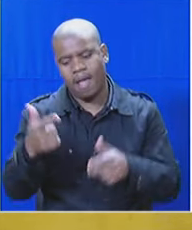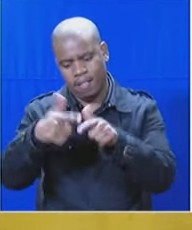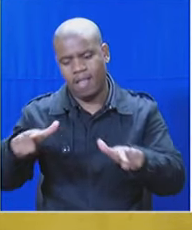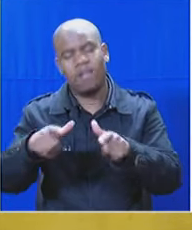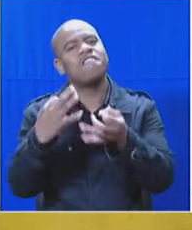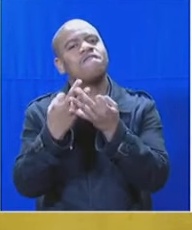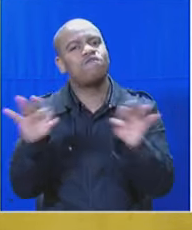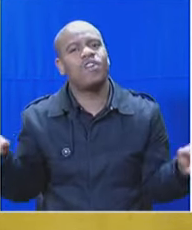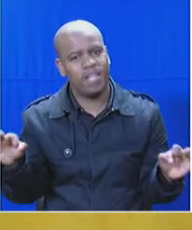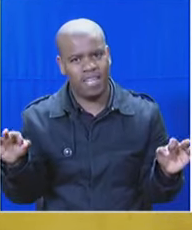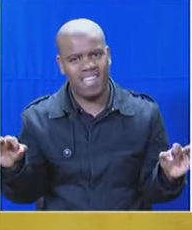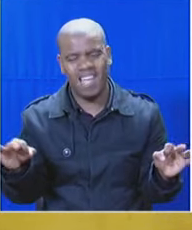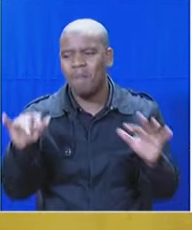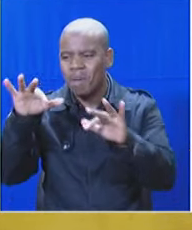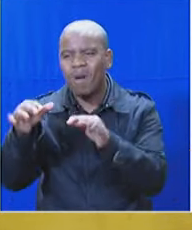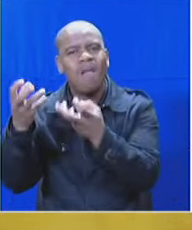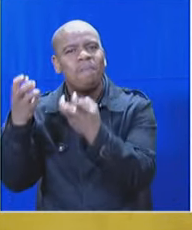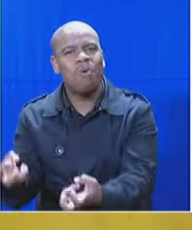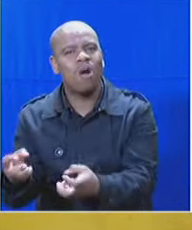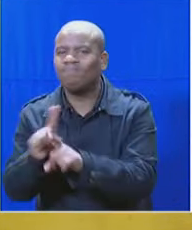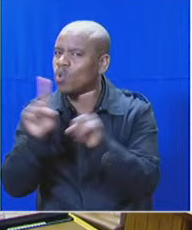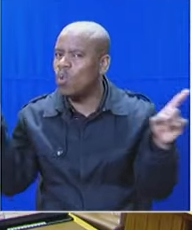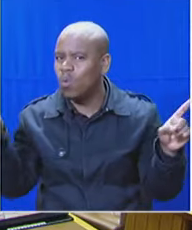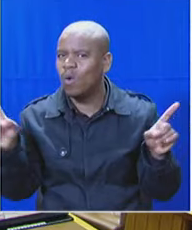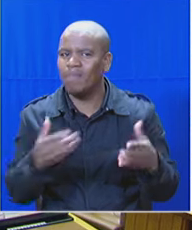ngamahlwembi. Honorable Minister. Jabulela sihlalo omhle, Nkosi.